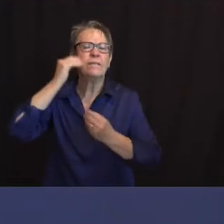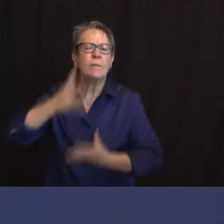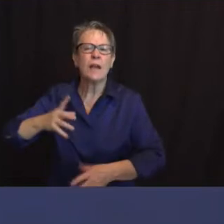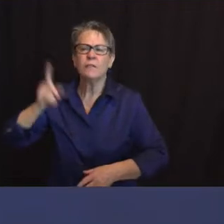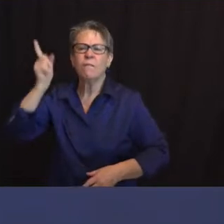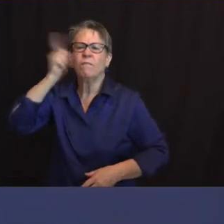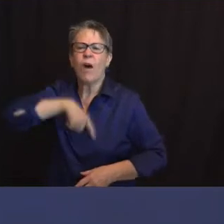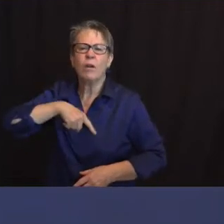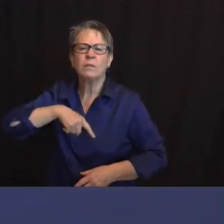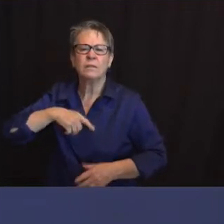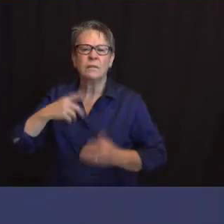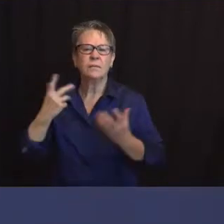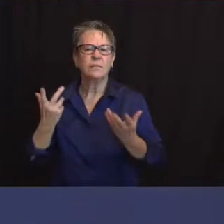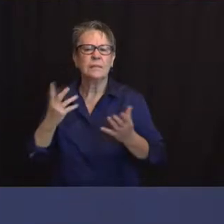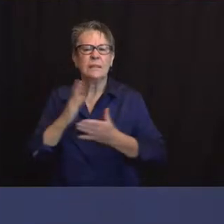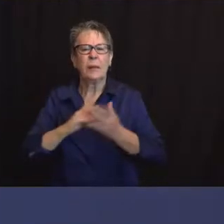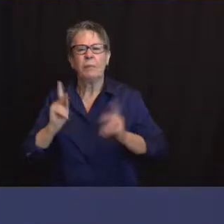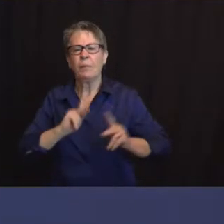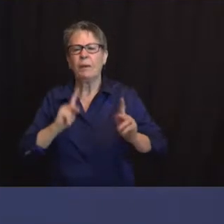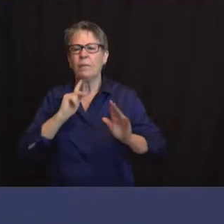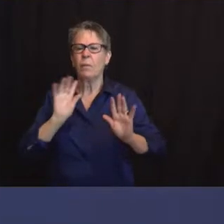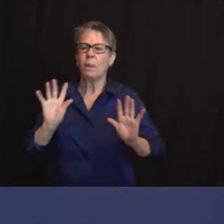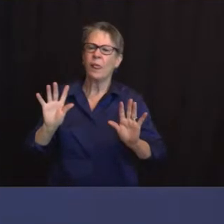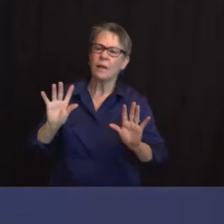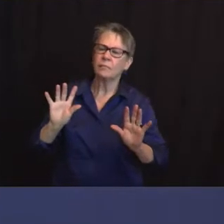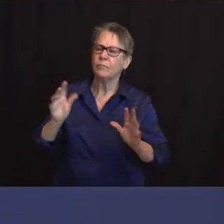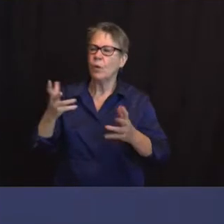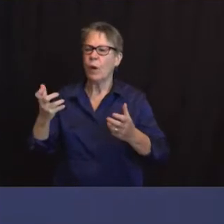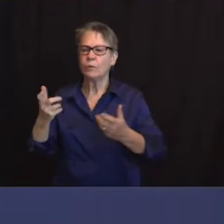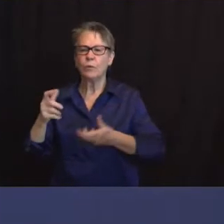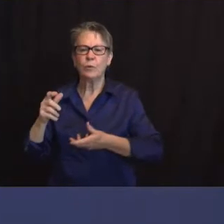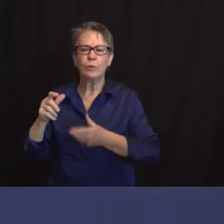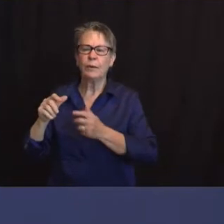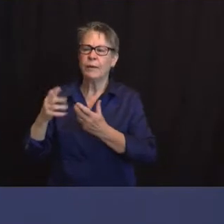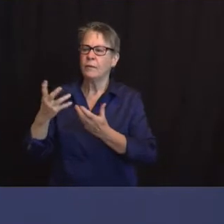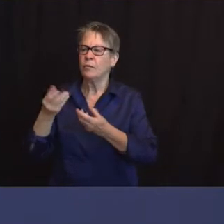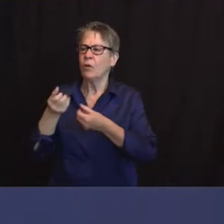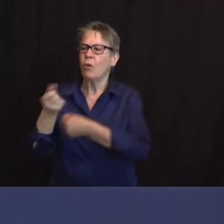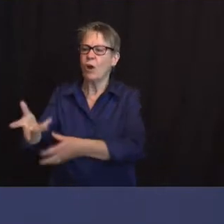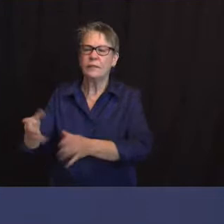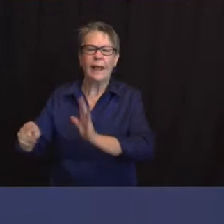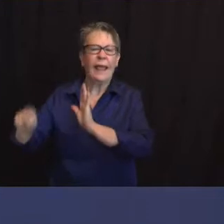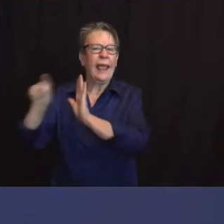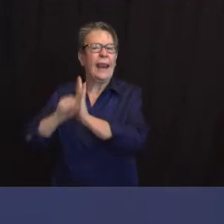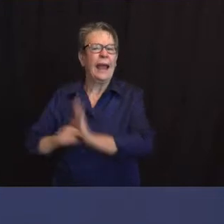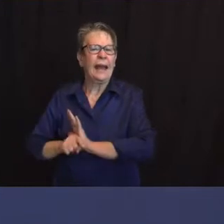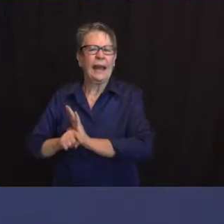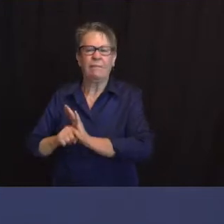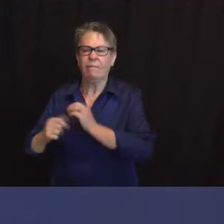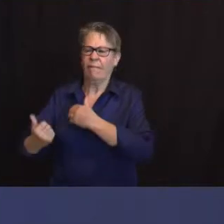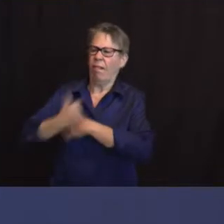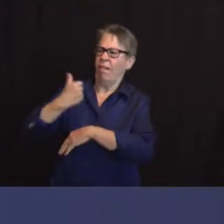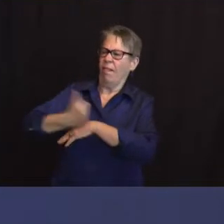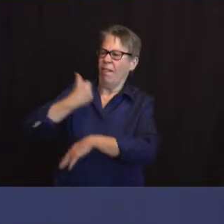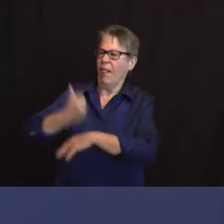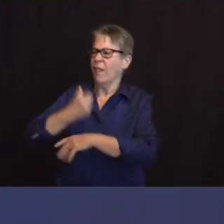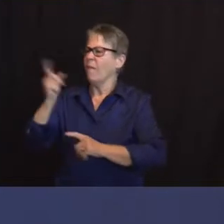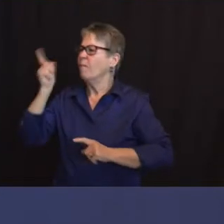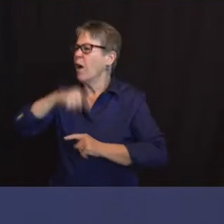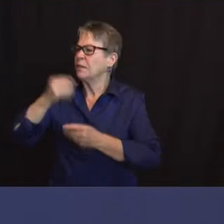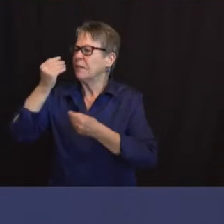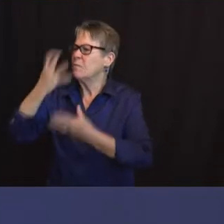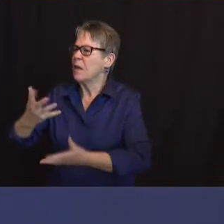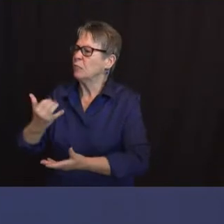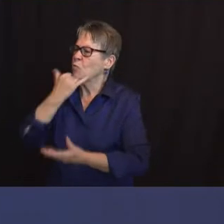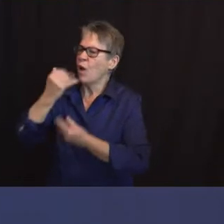reason we're making this look worse than it is by taking cases from the past and moving them